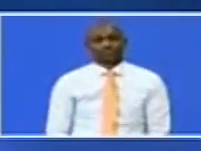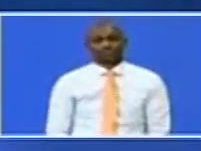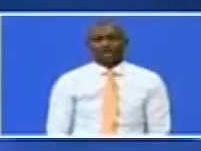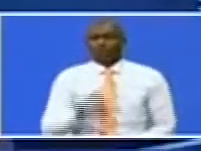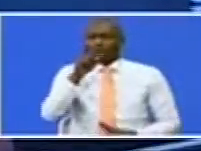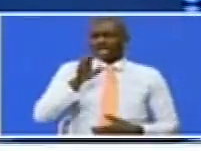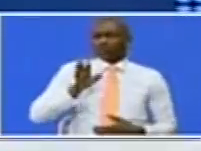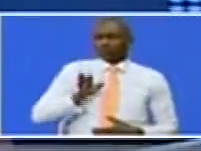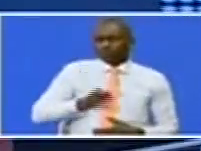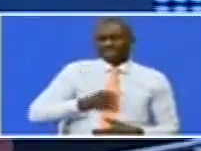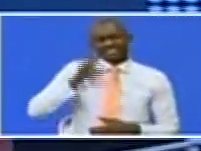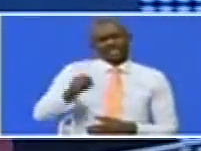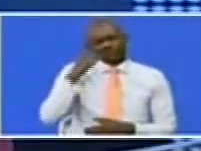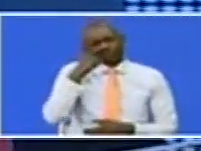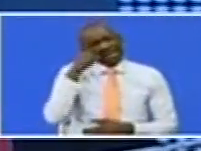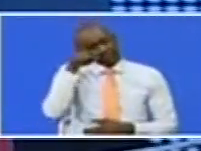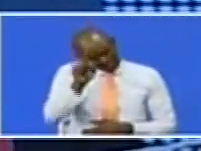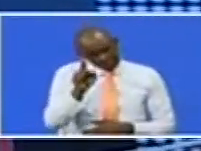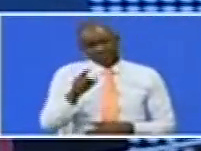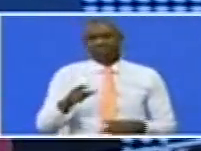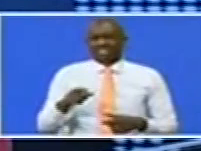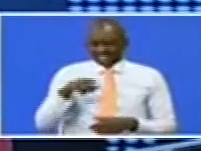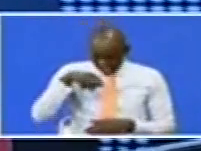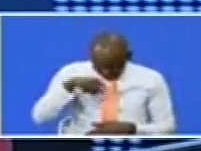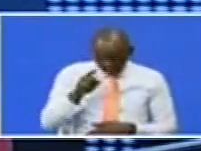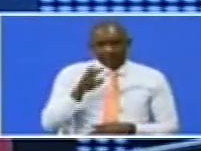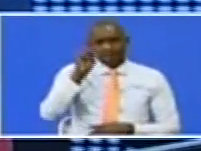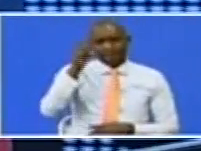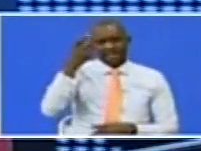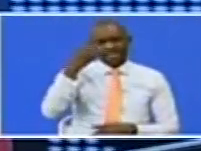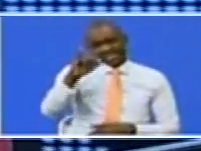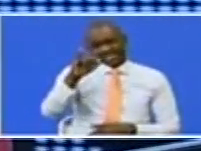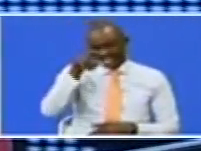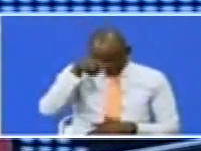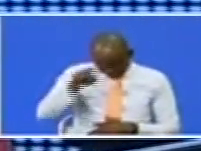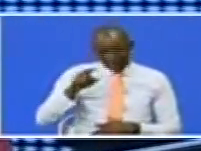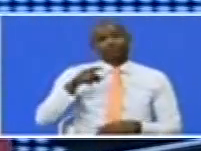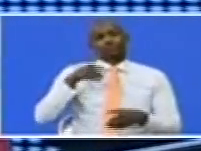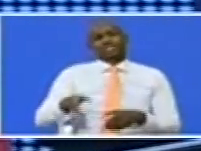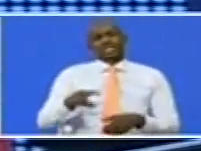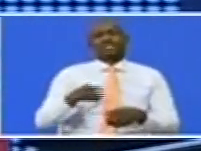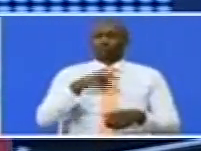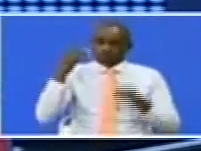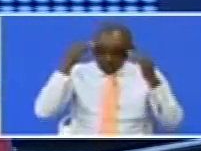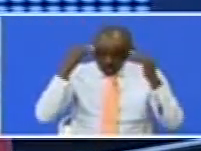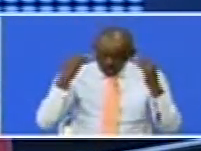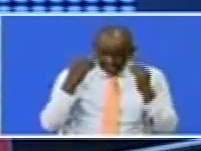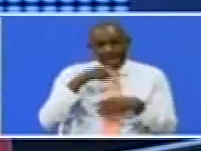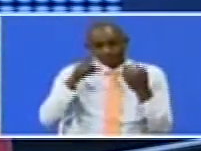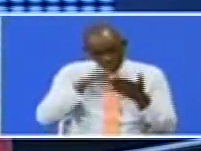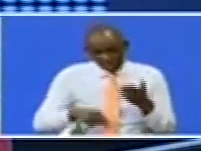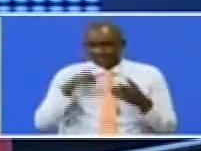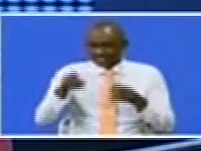lady of South Sudan nationality Mary Nanyik Lam was earlier today charged on counts of